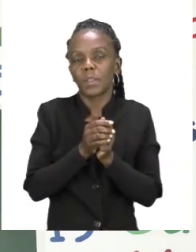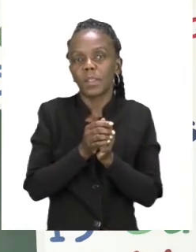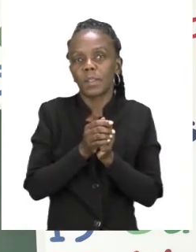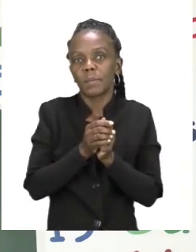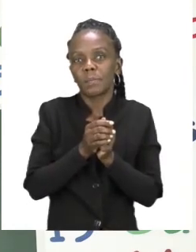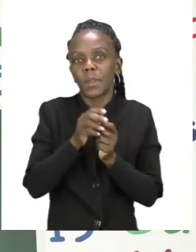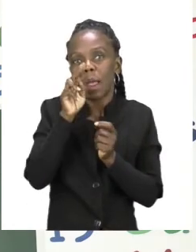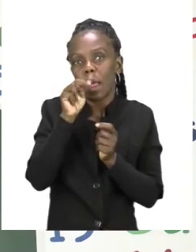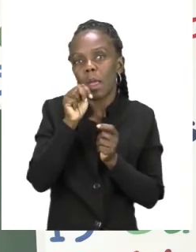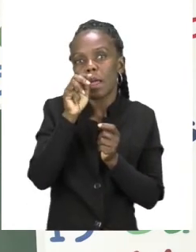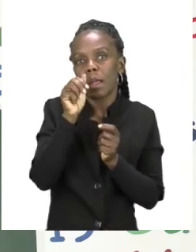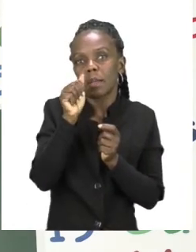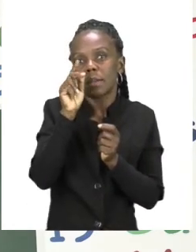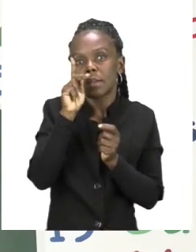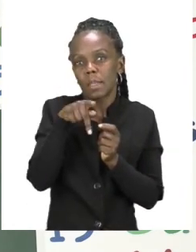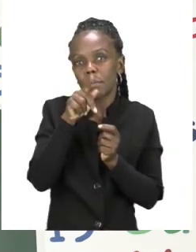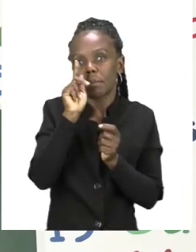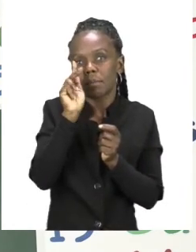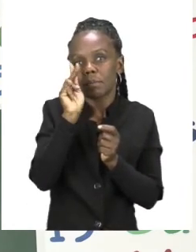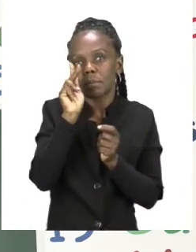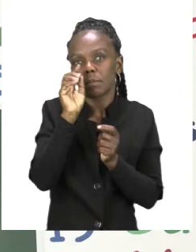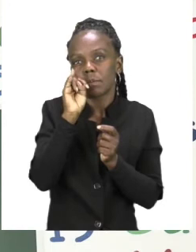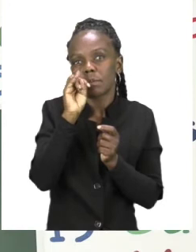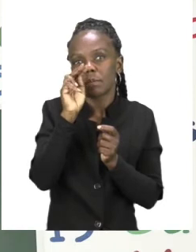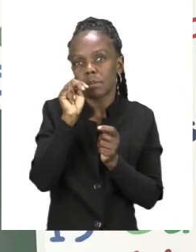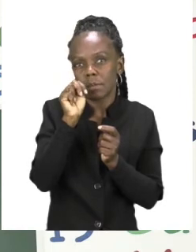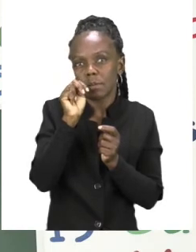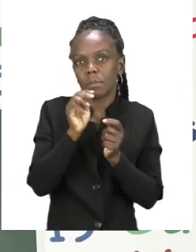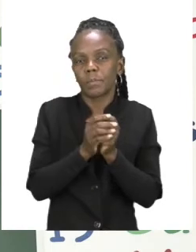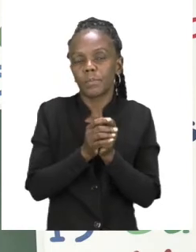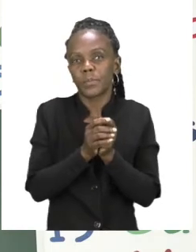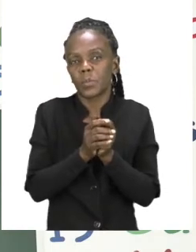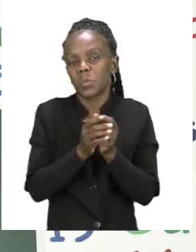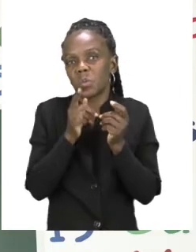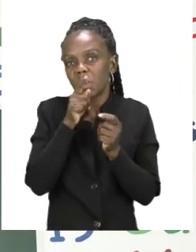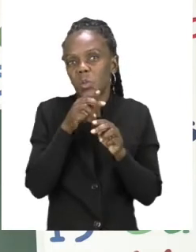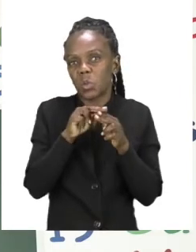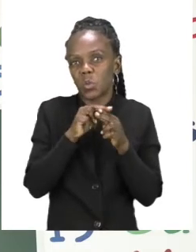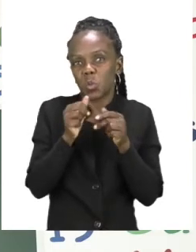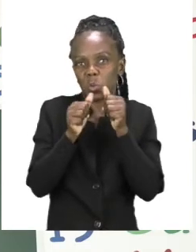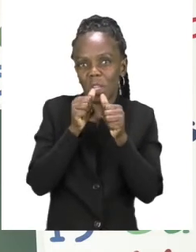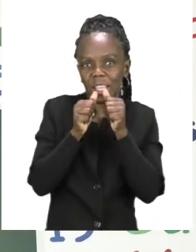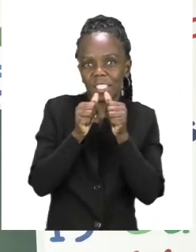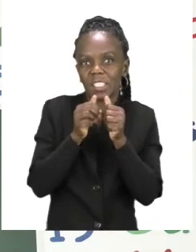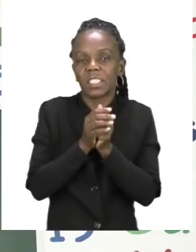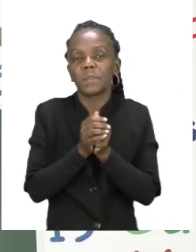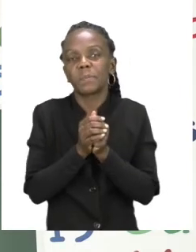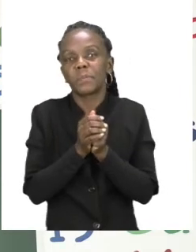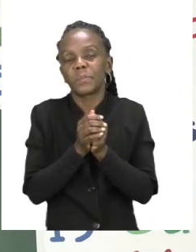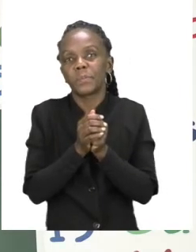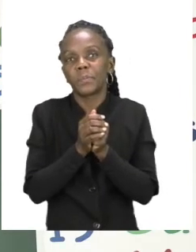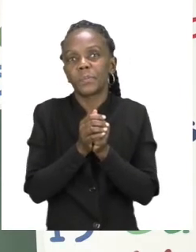napkin. Now you're going to see that no matter where I turn it or how I turn it, it is still its